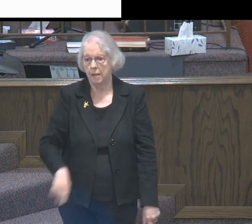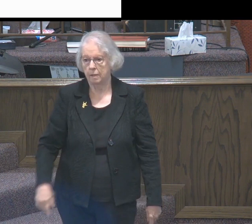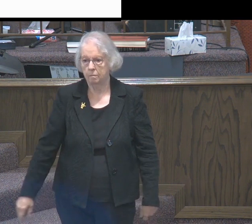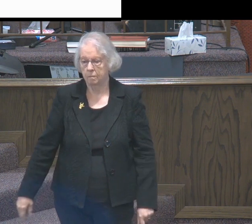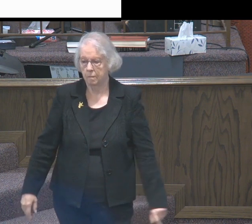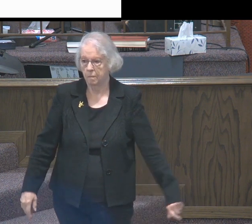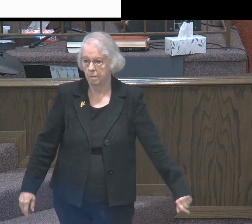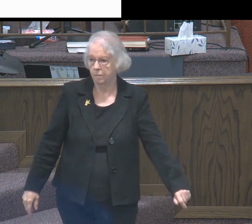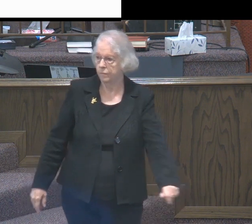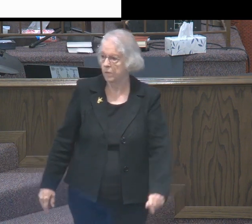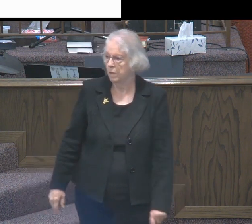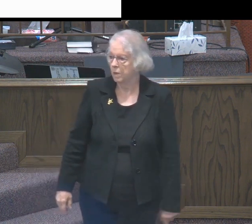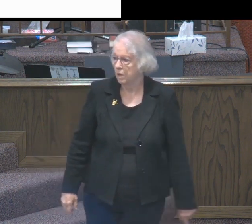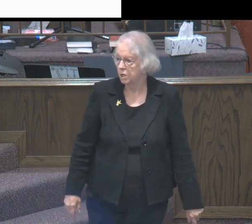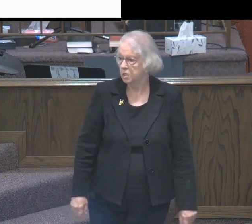partner,